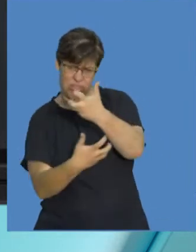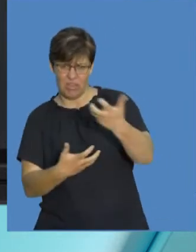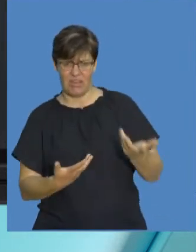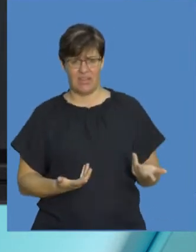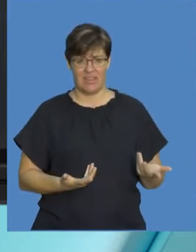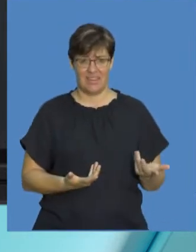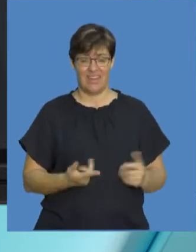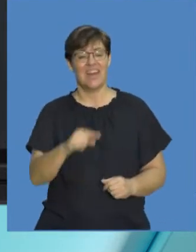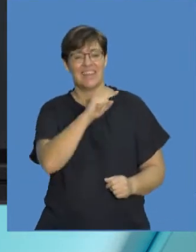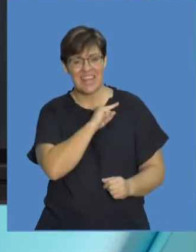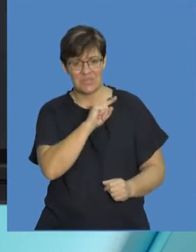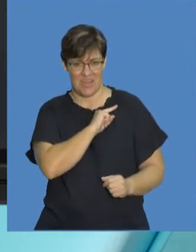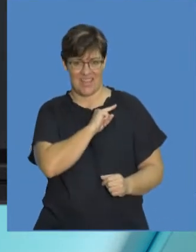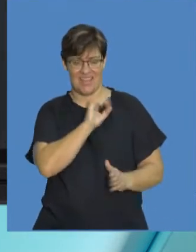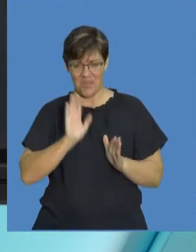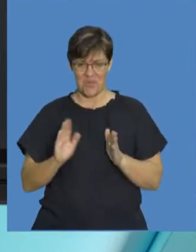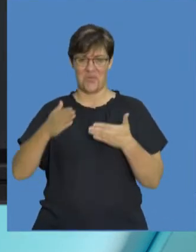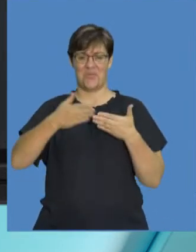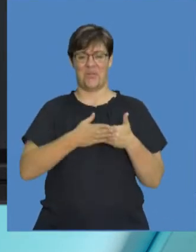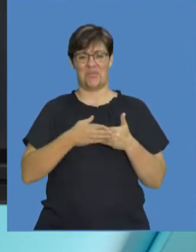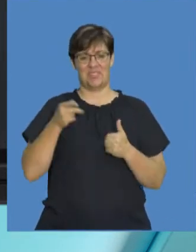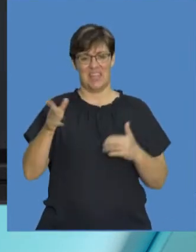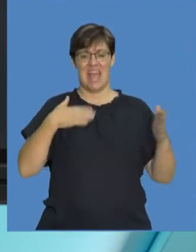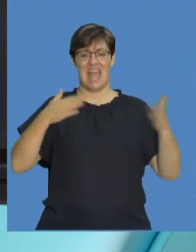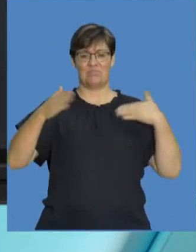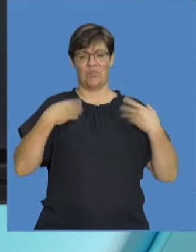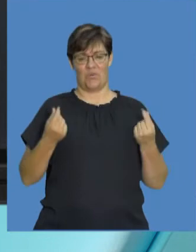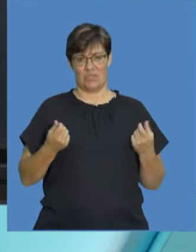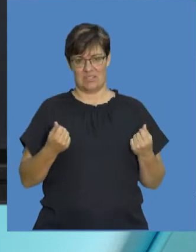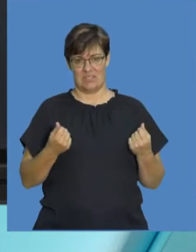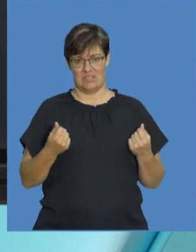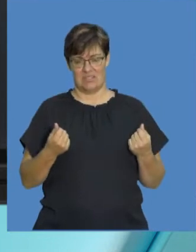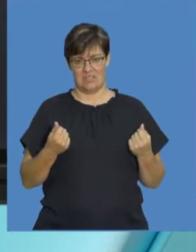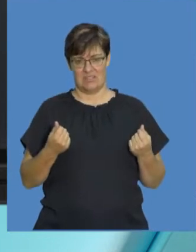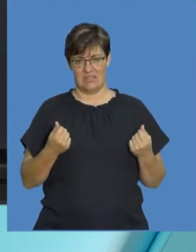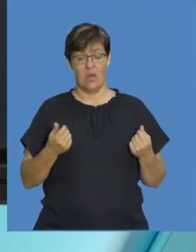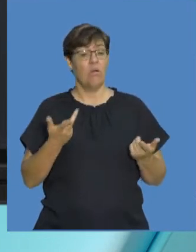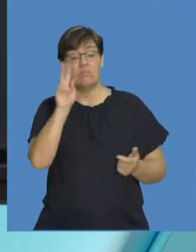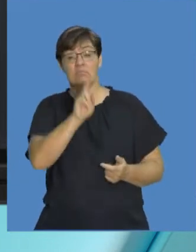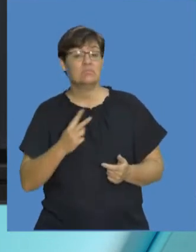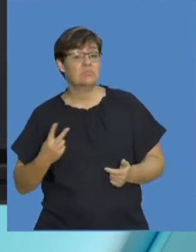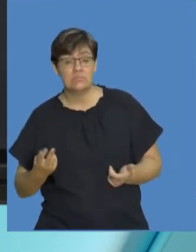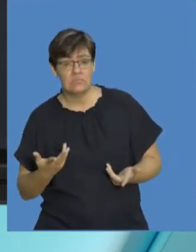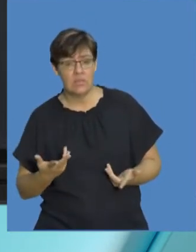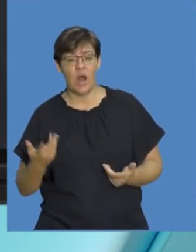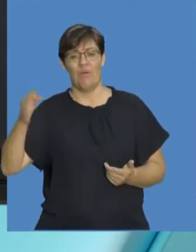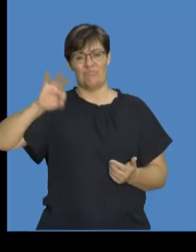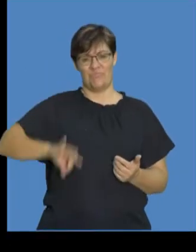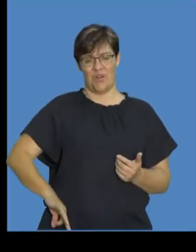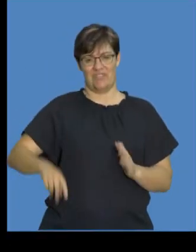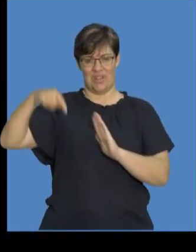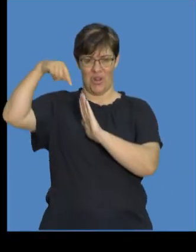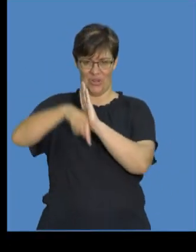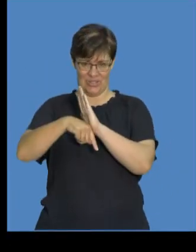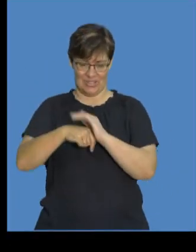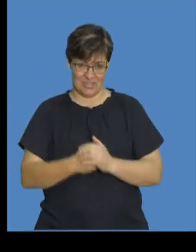process. And therefore, you close off that administration cost component into